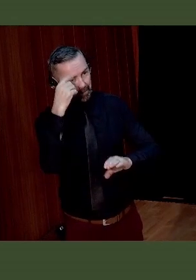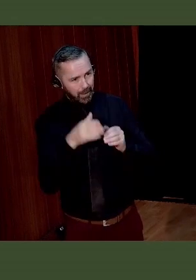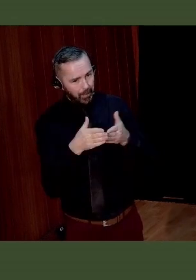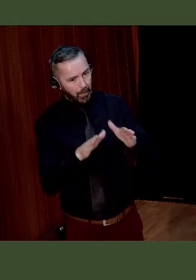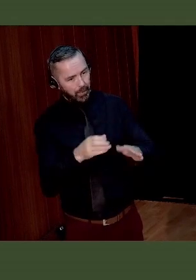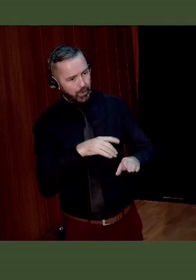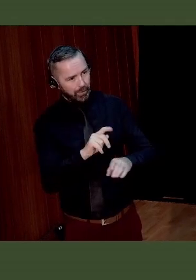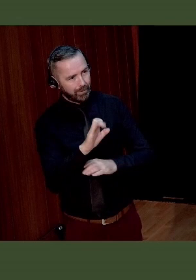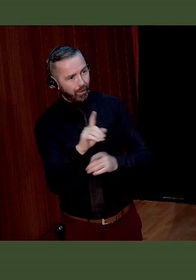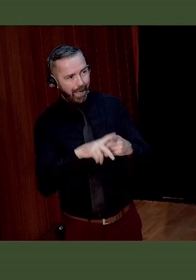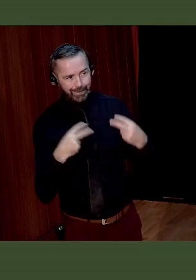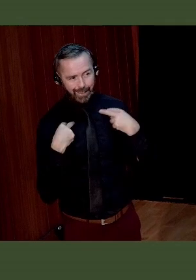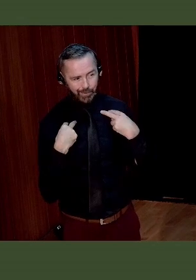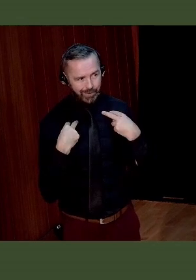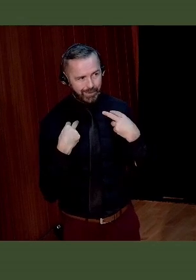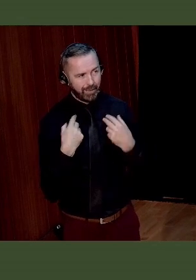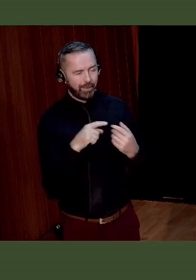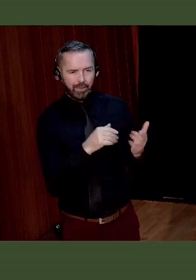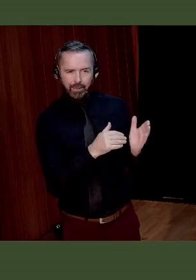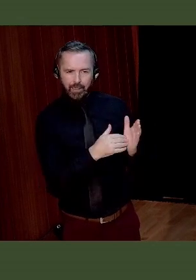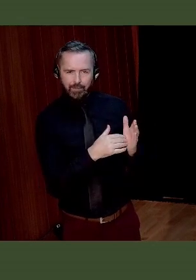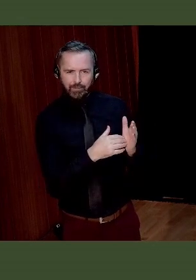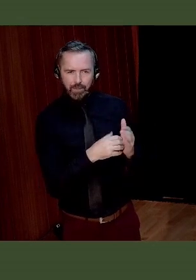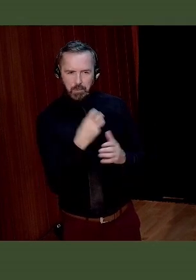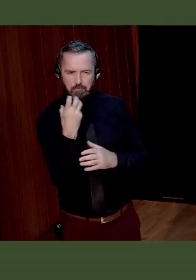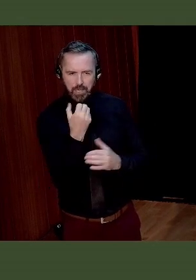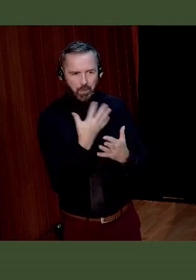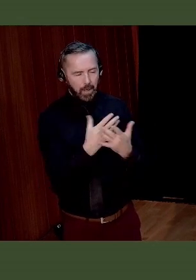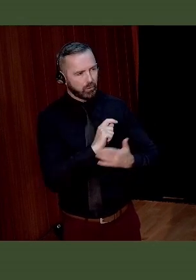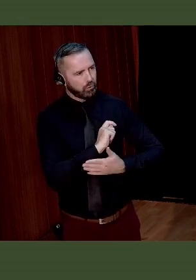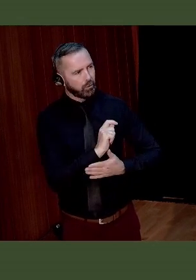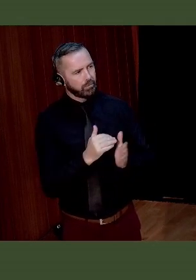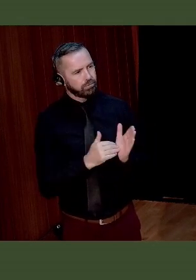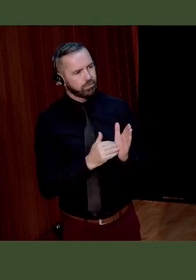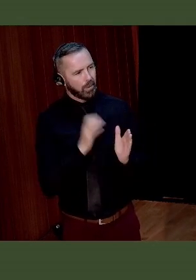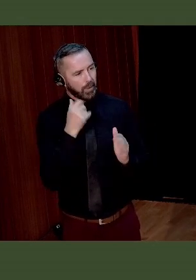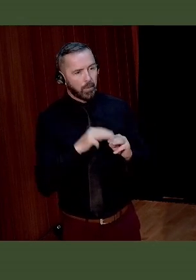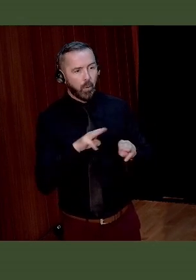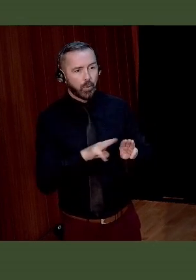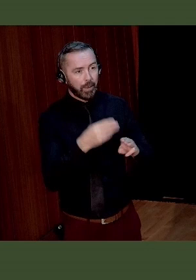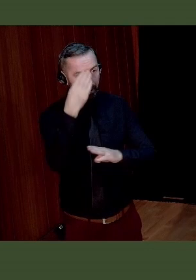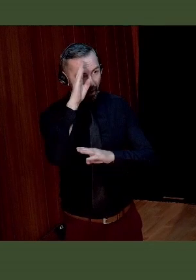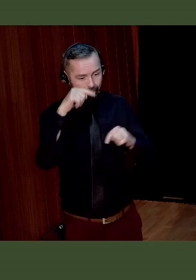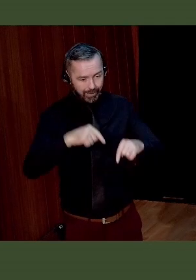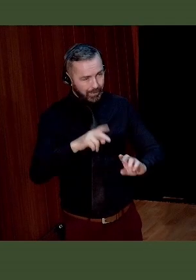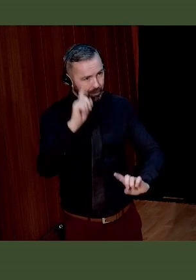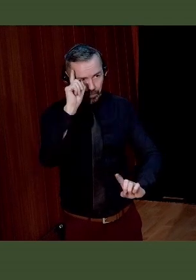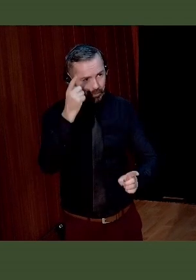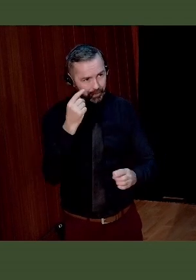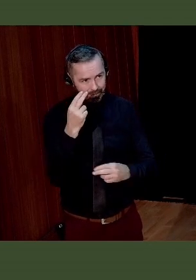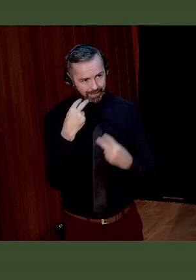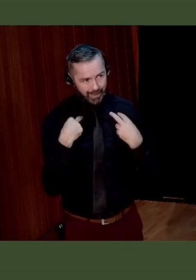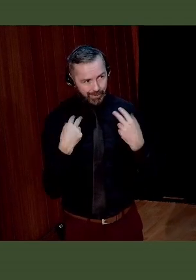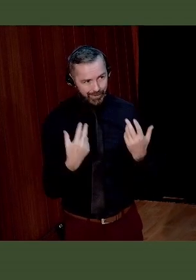Dáil and perhaps the language, there was a bitter amount of the truth in that the majority of the people of the country did not understand the